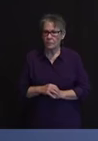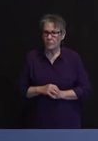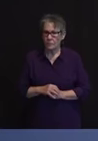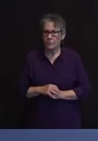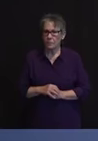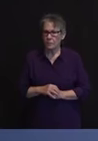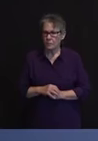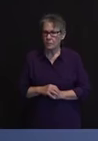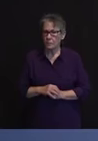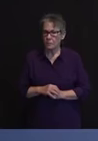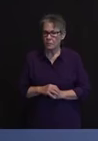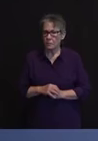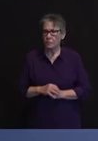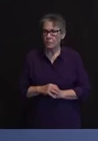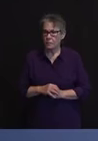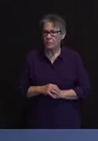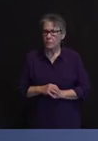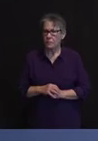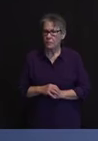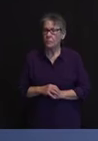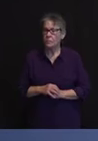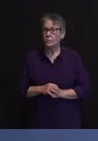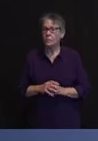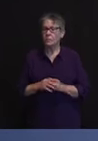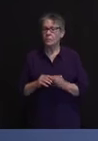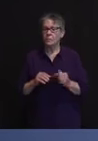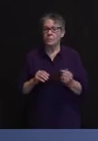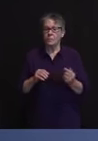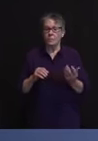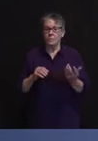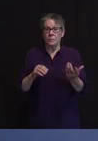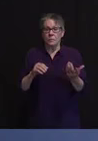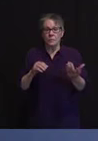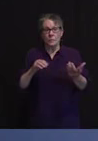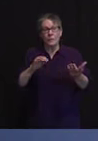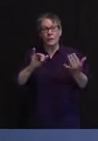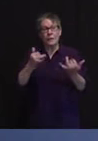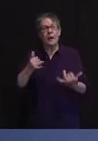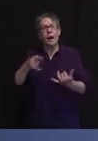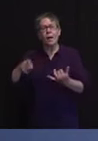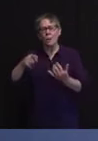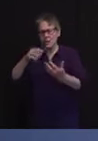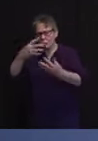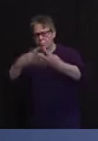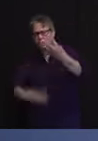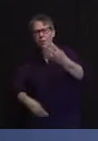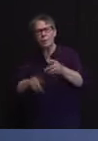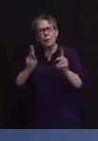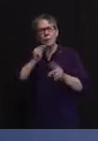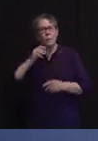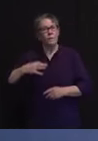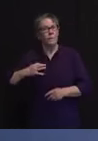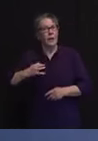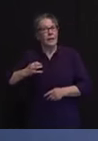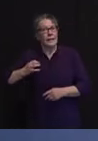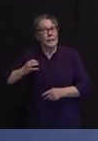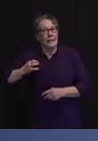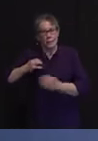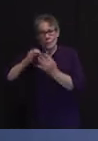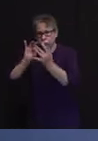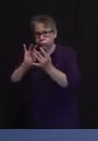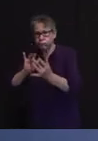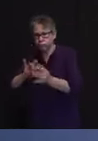home, by the way, and they've have shared with us that they've had a large amount of success in bringing those